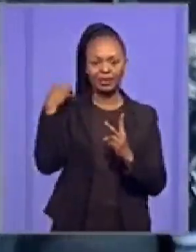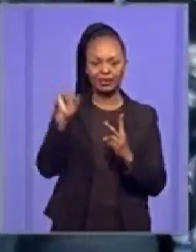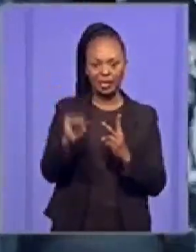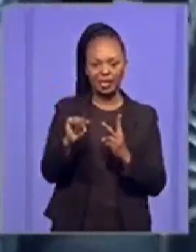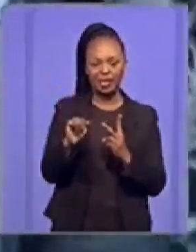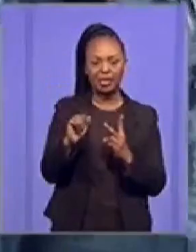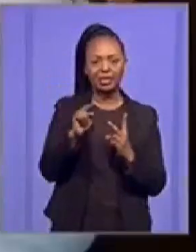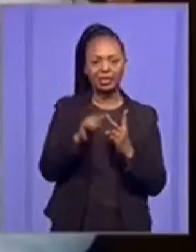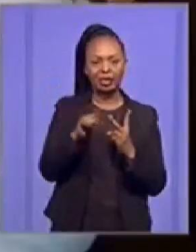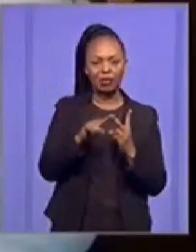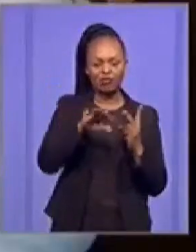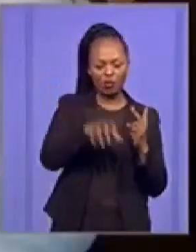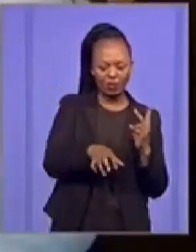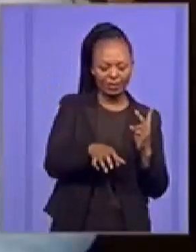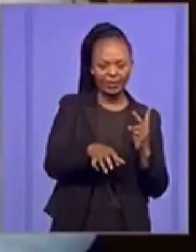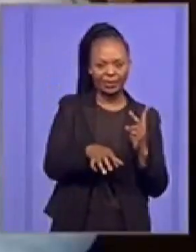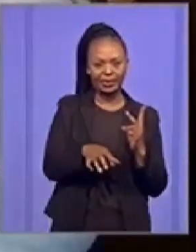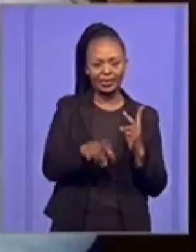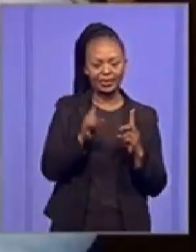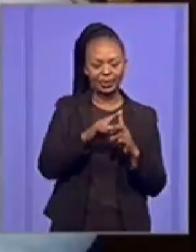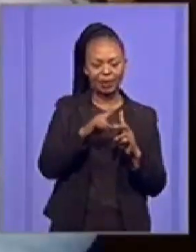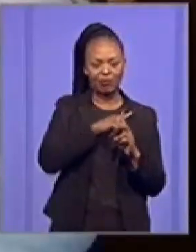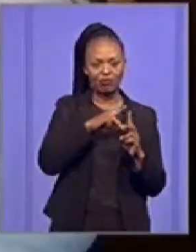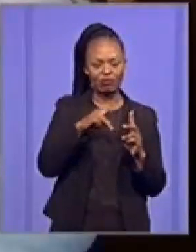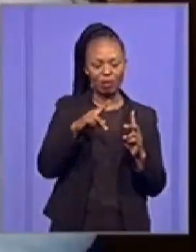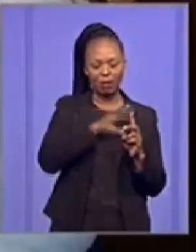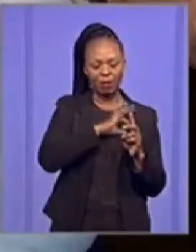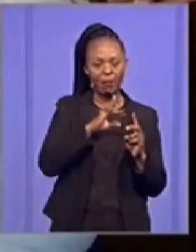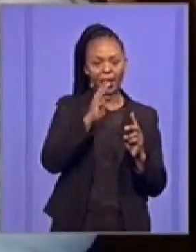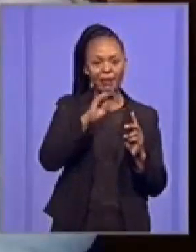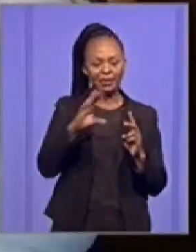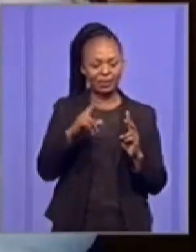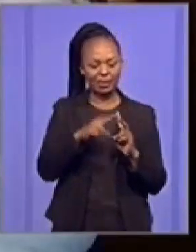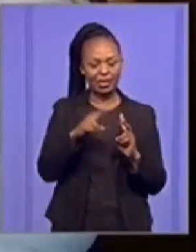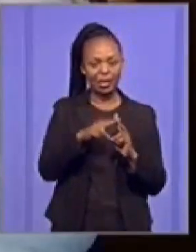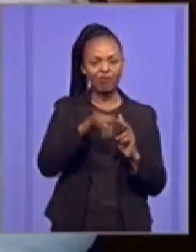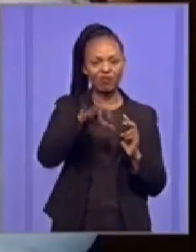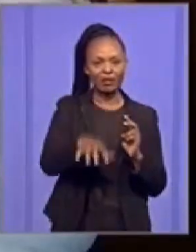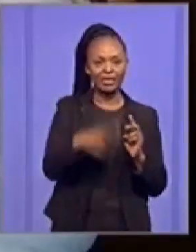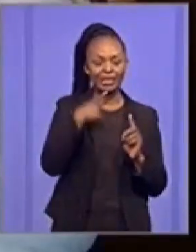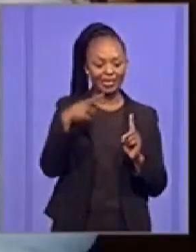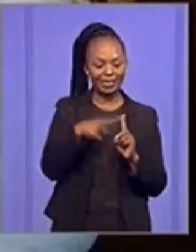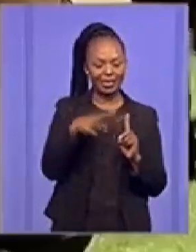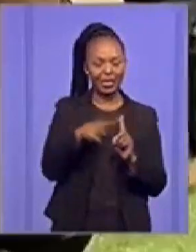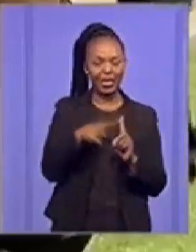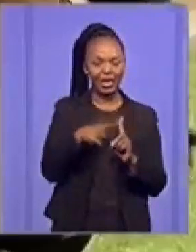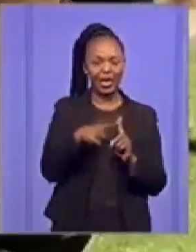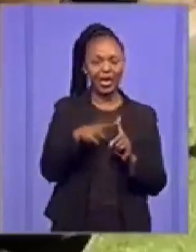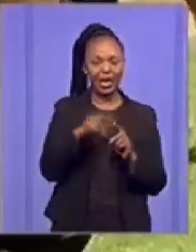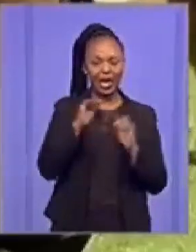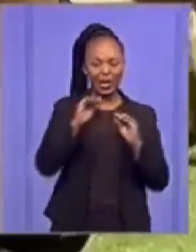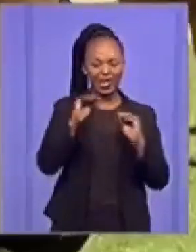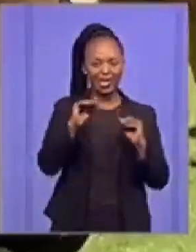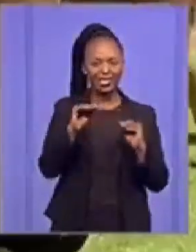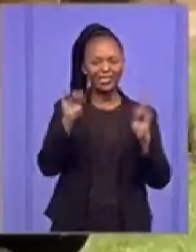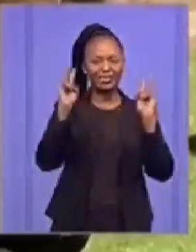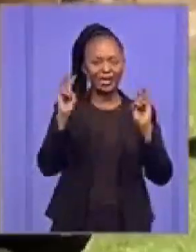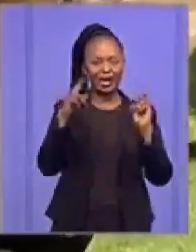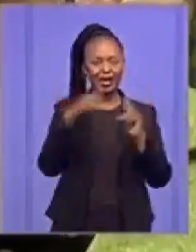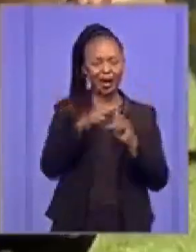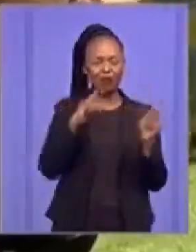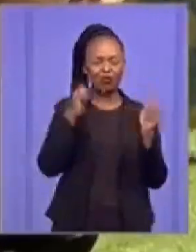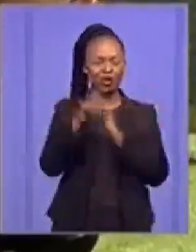la province. Enje o re Magwe o fetotse thuto provinceng ya Free State. So I'm able to say to Tate,